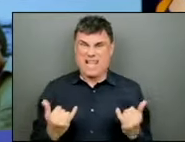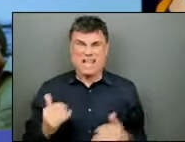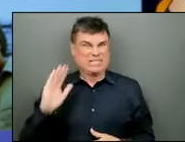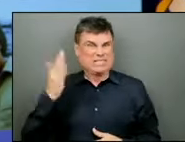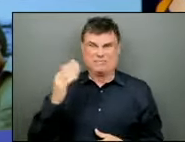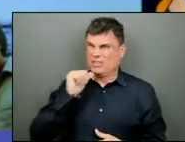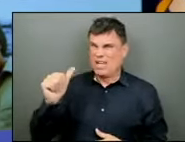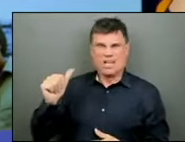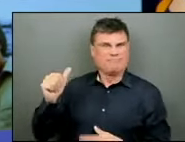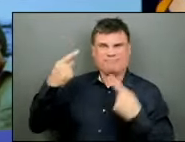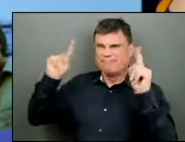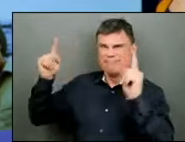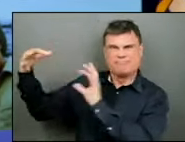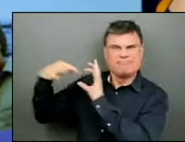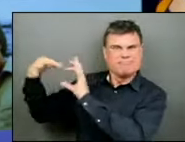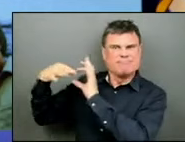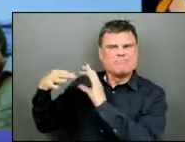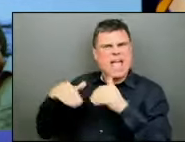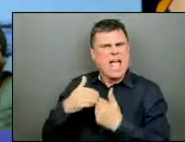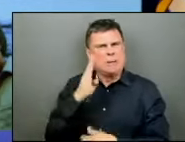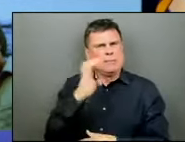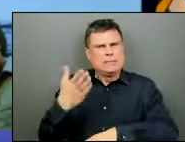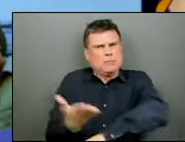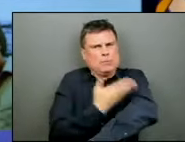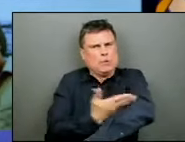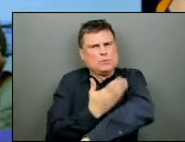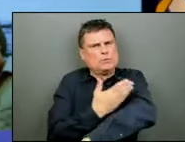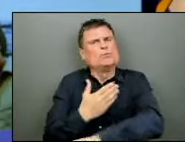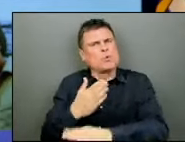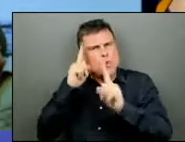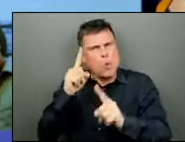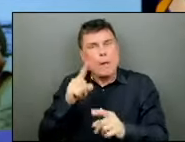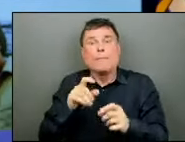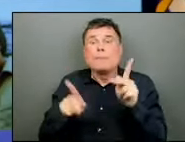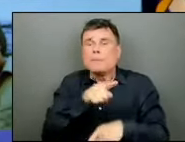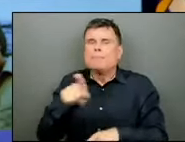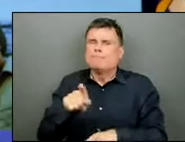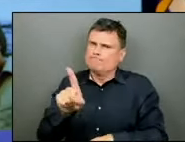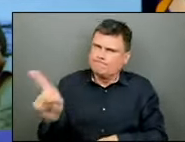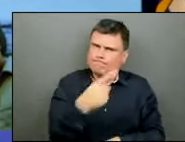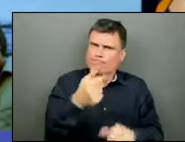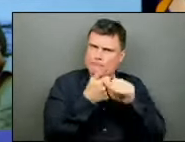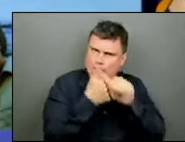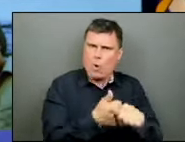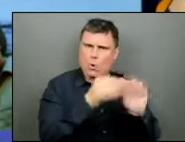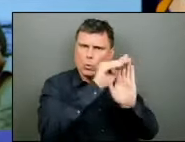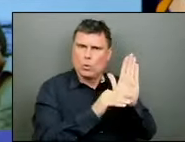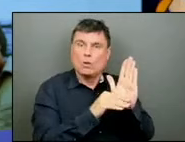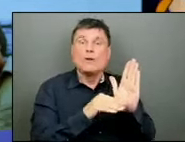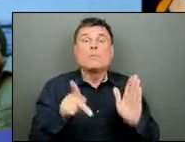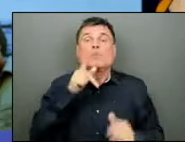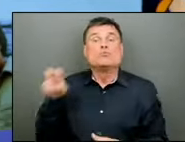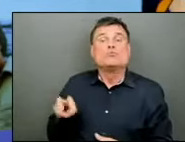working? What can BC do to try and work with the federal government to make sure that people are following the rules, or that these COVID-infected passengers